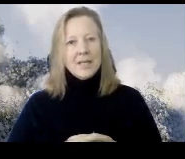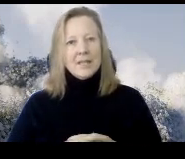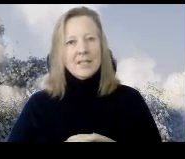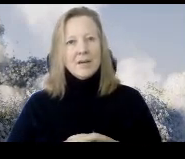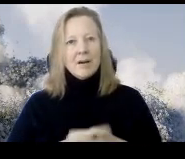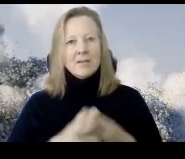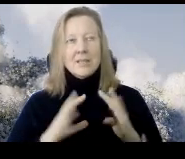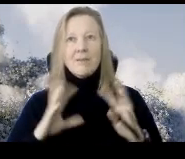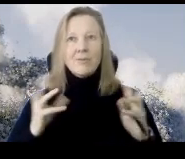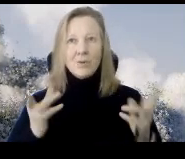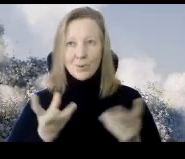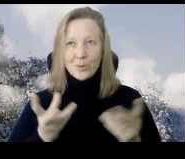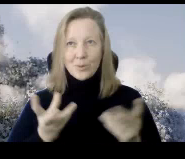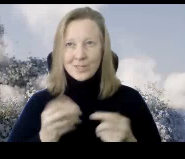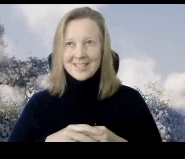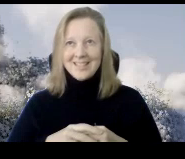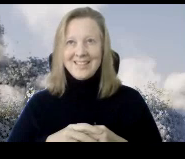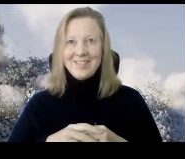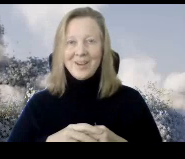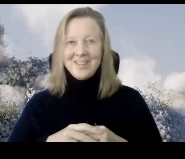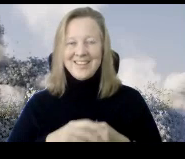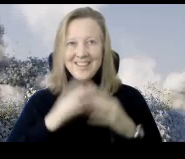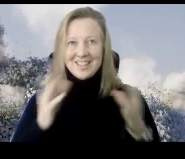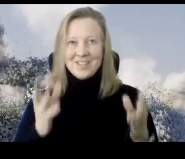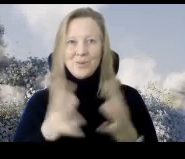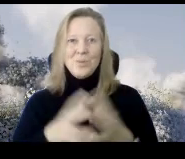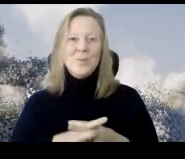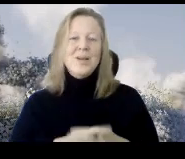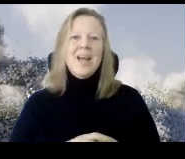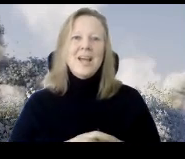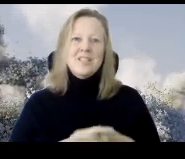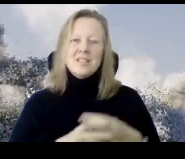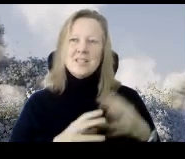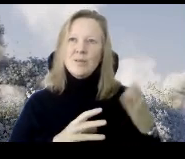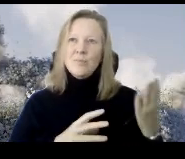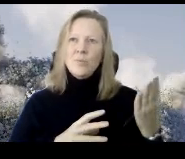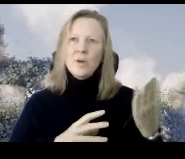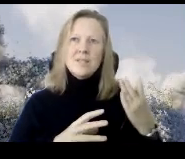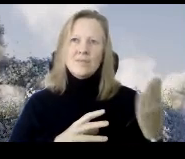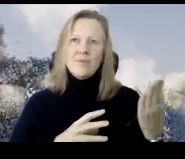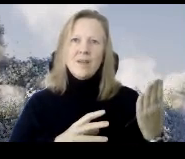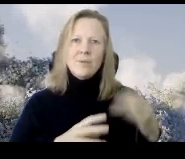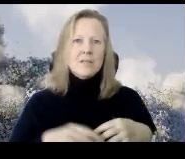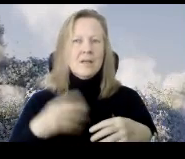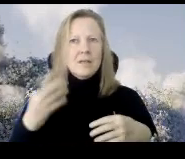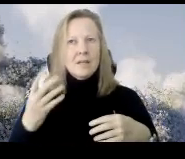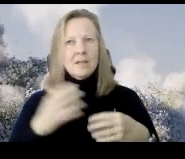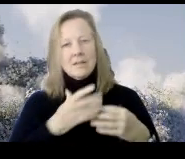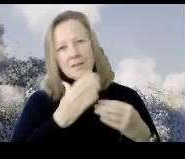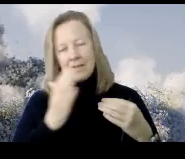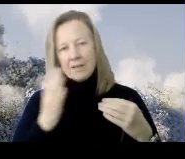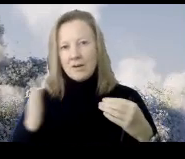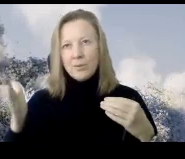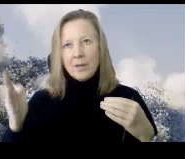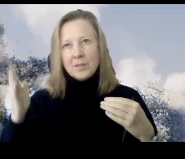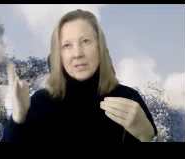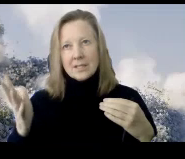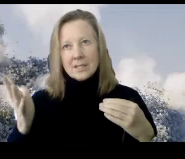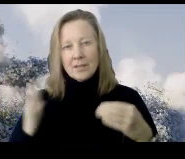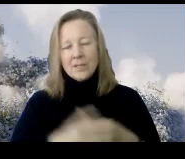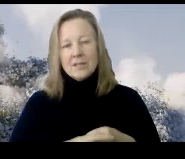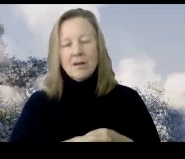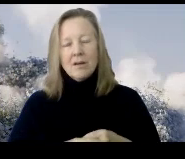Rebecca said, there are several courses in this group, and so one is 5 weeks long and all the way